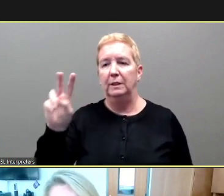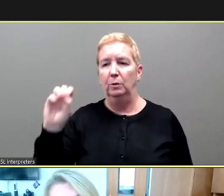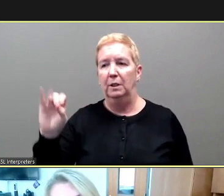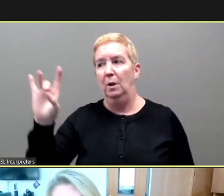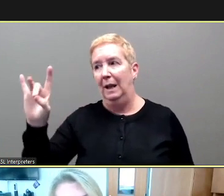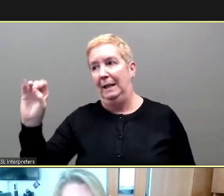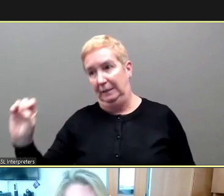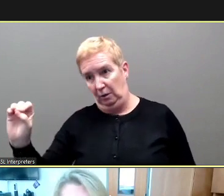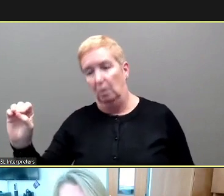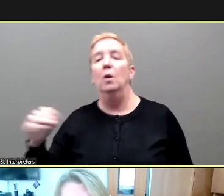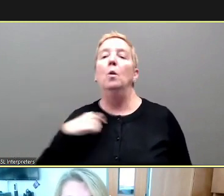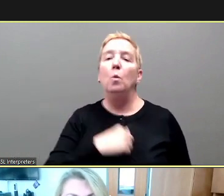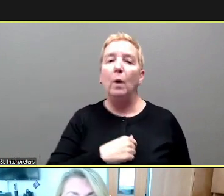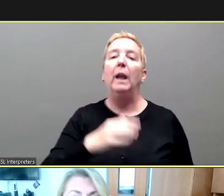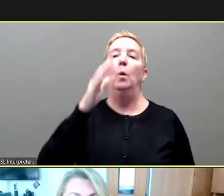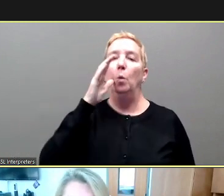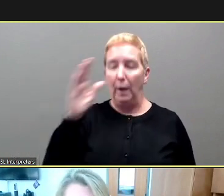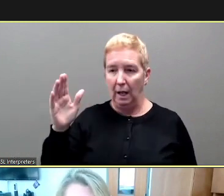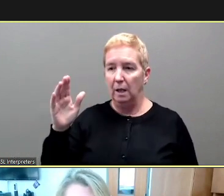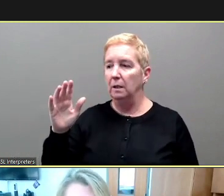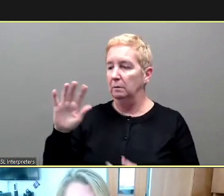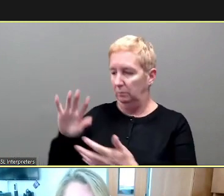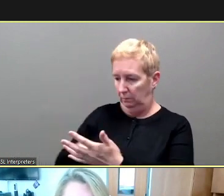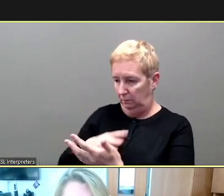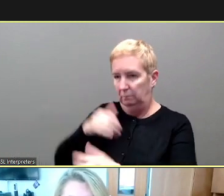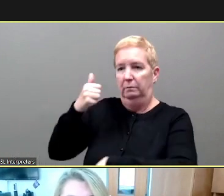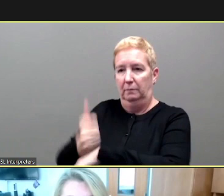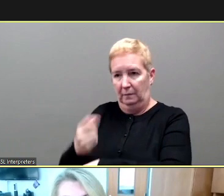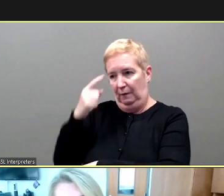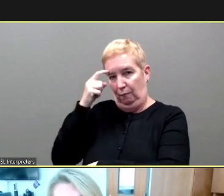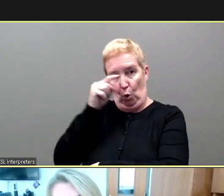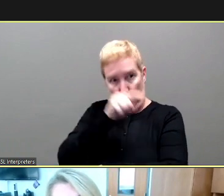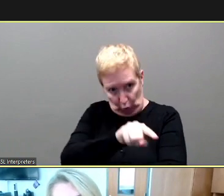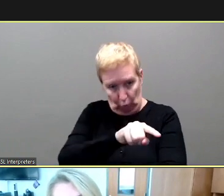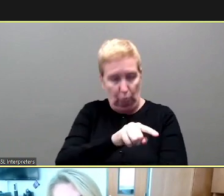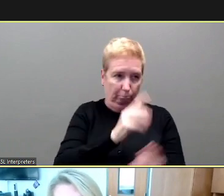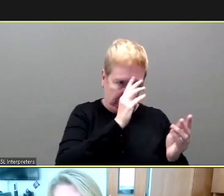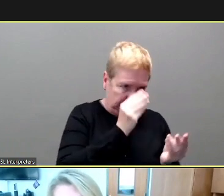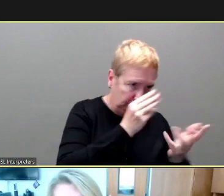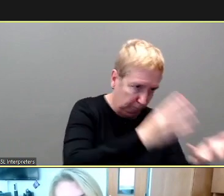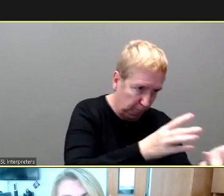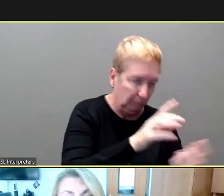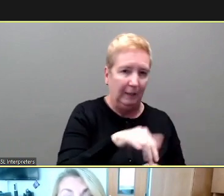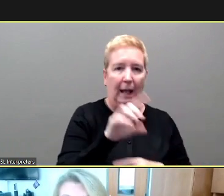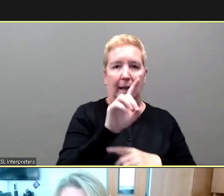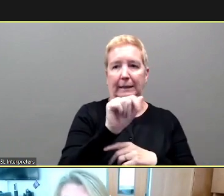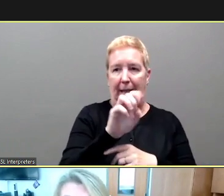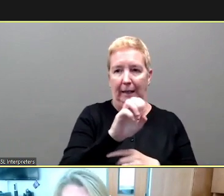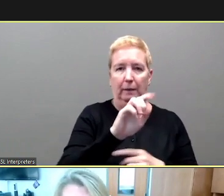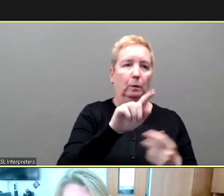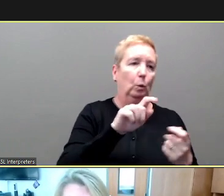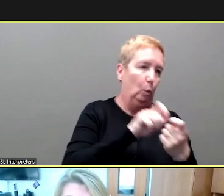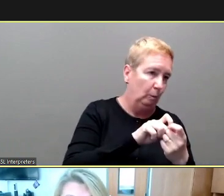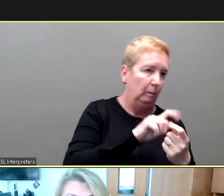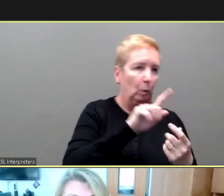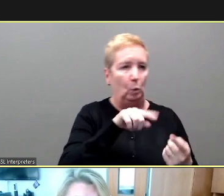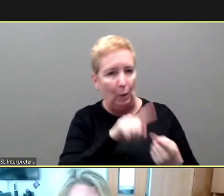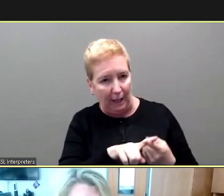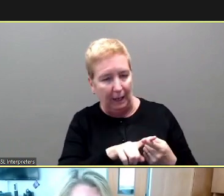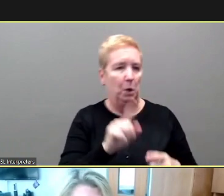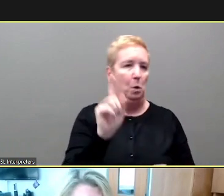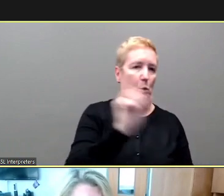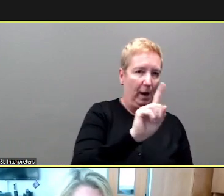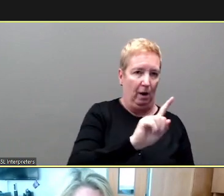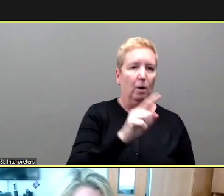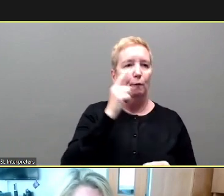1-800-432-2080, and we will get a schedule done for you in the particular area that we are going to have at our senior centers in order